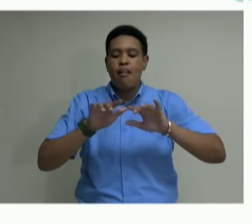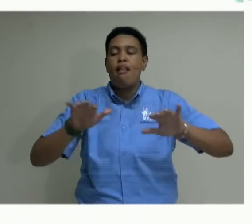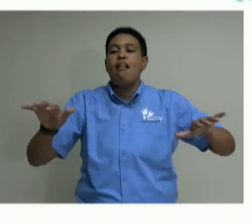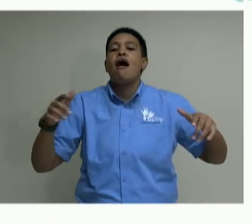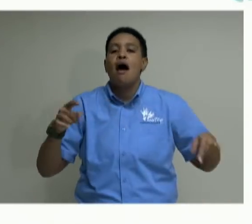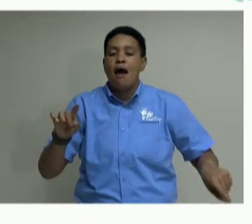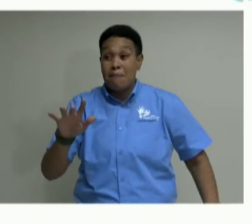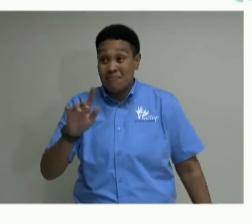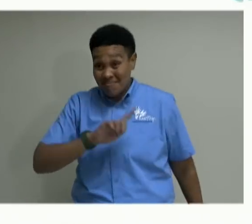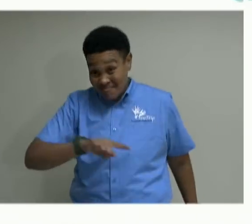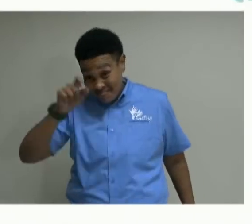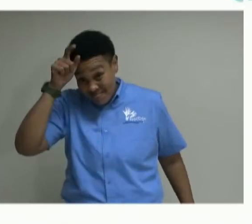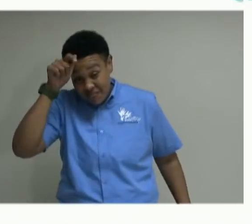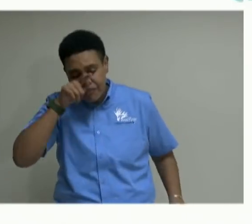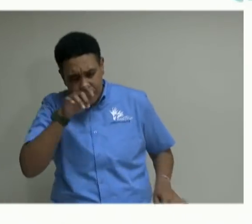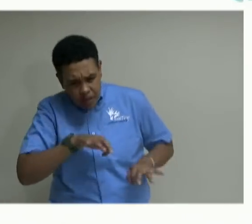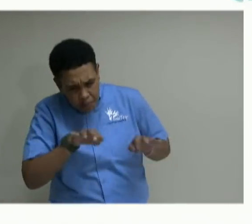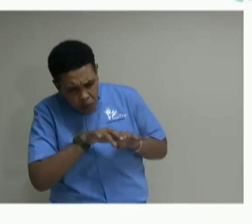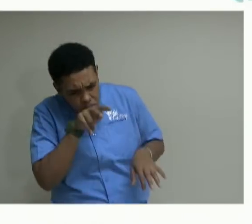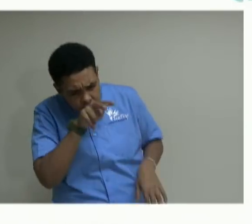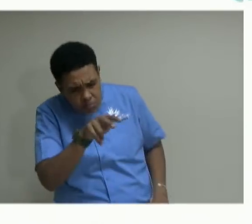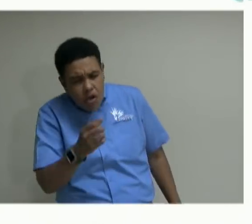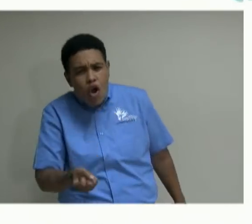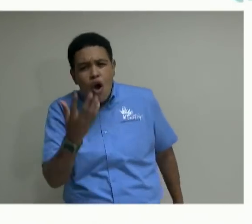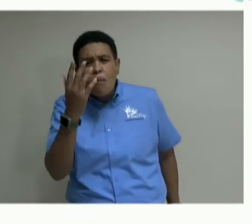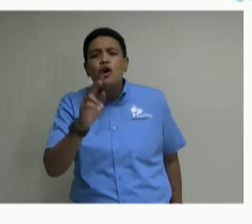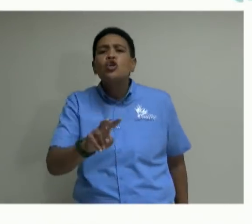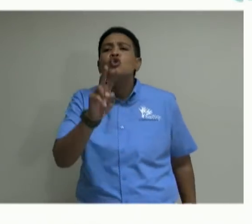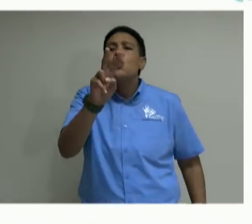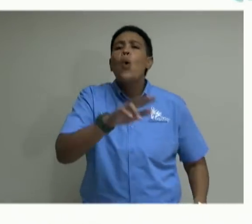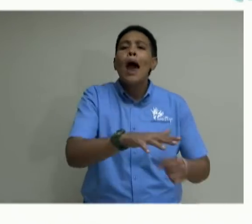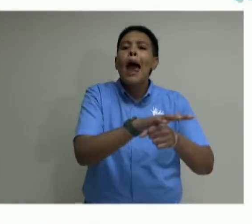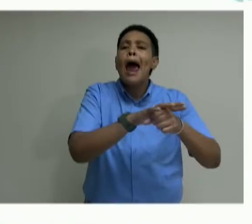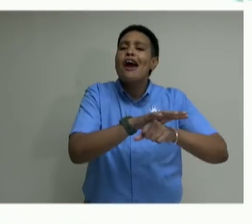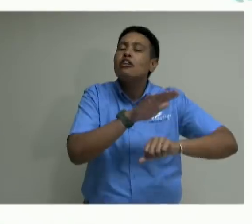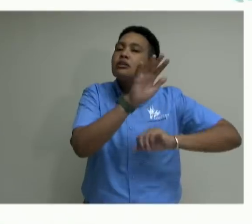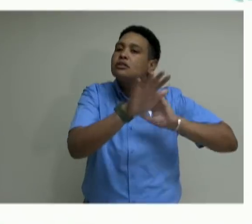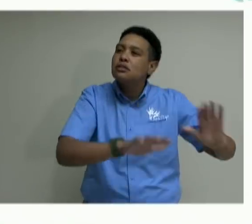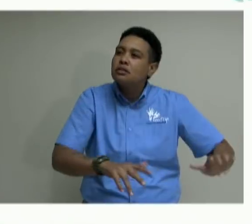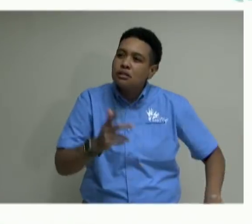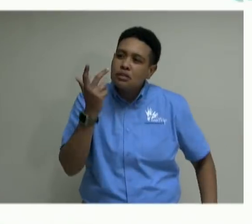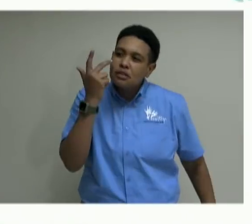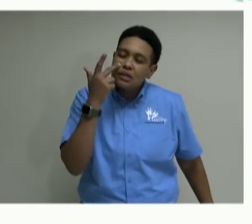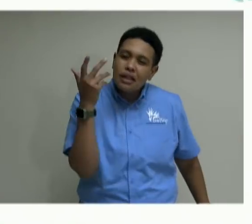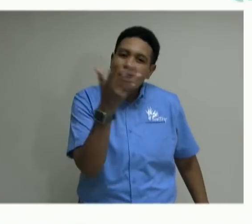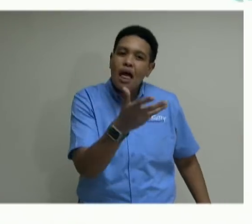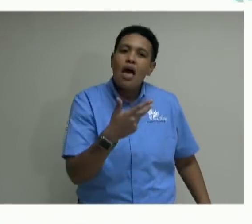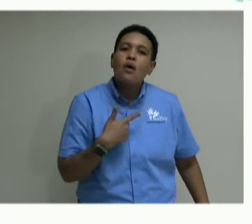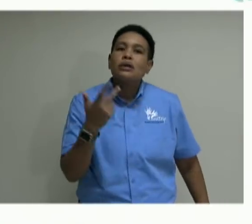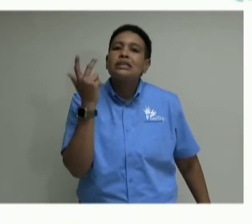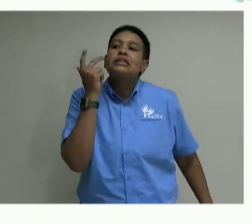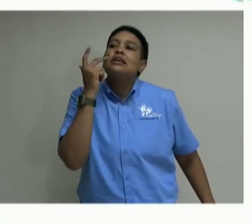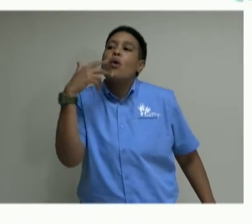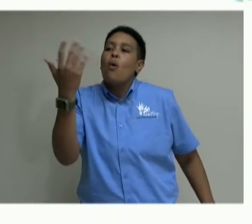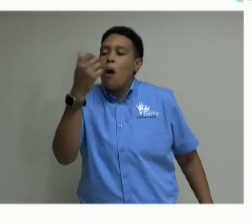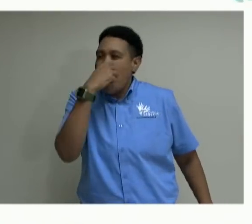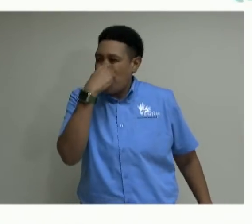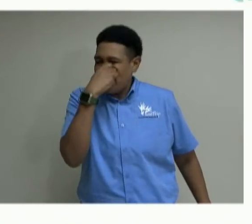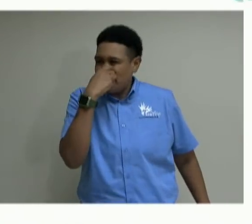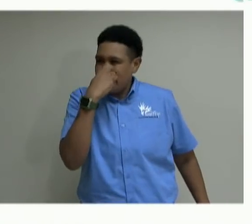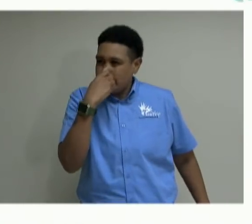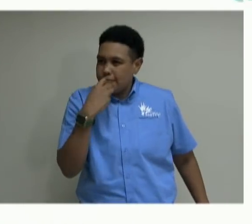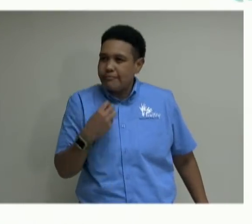over. But of importance, there are just two areas where we see very,